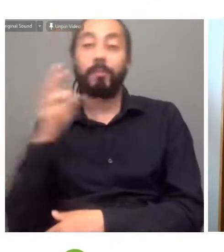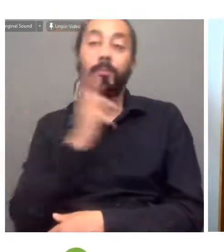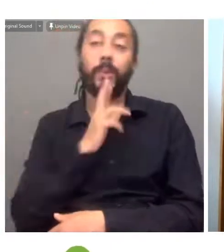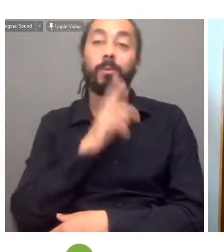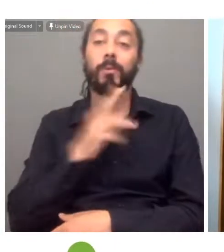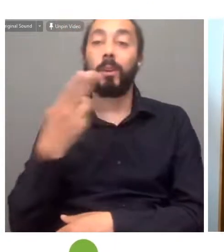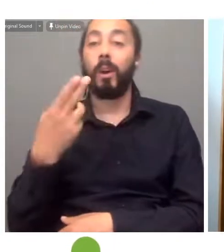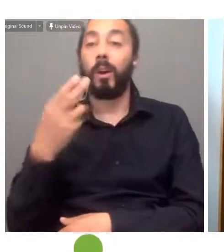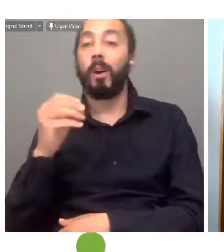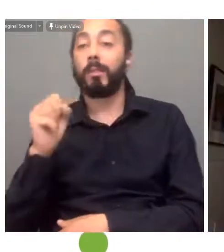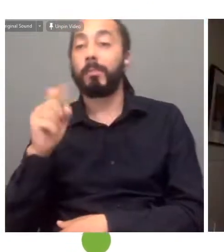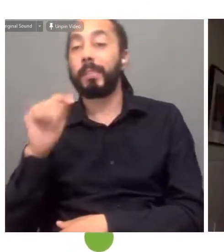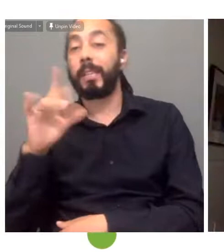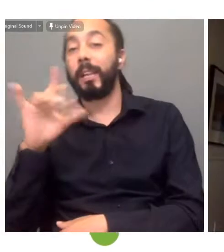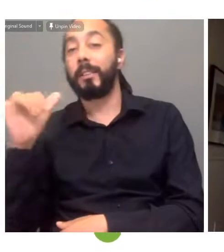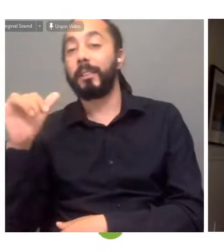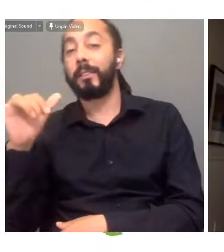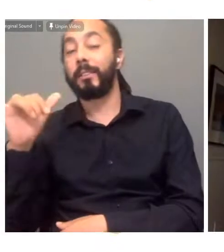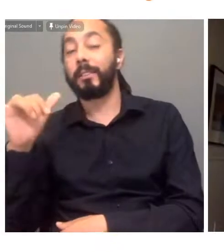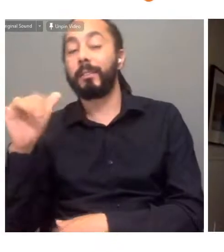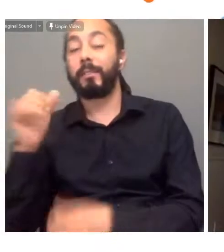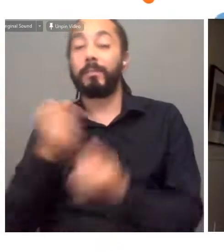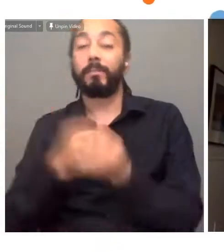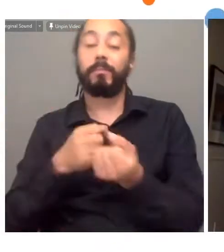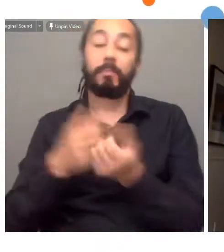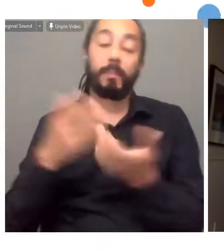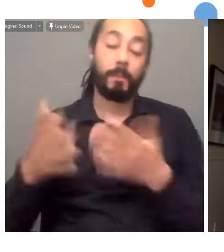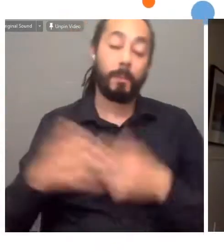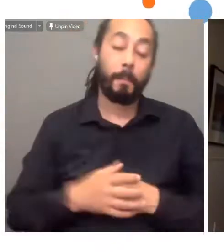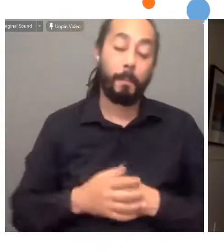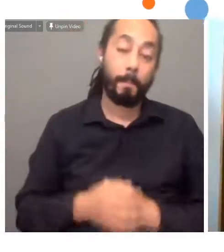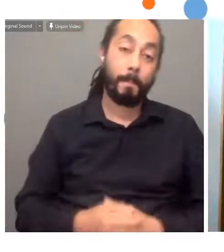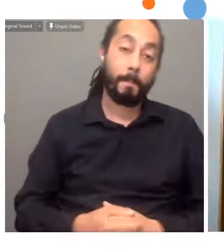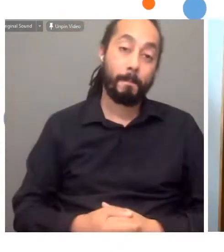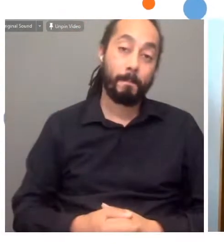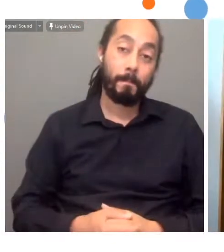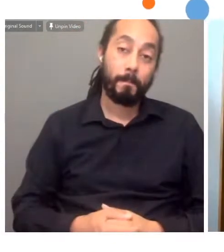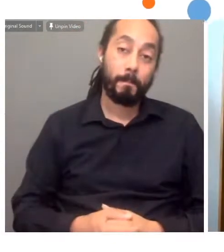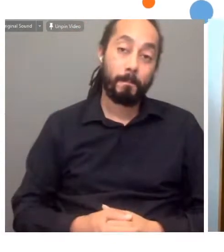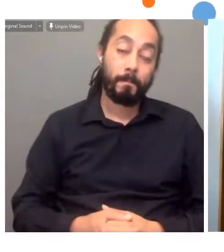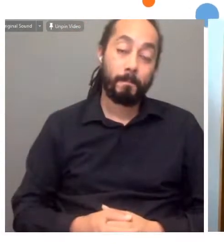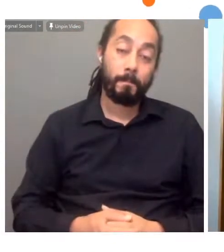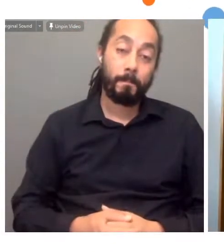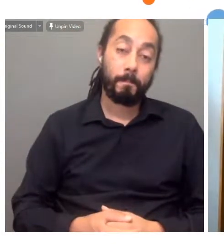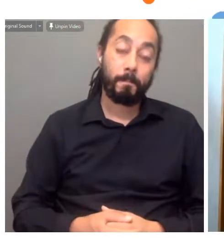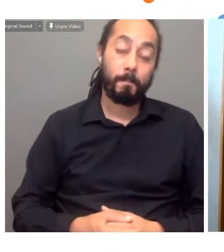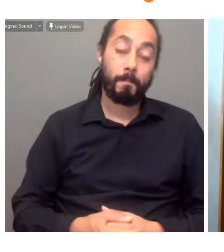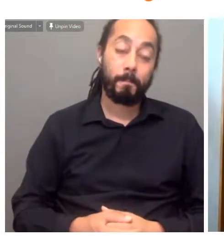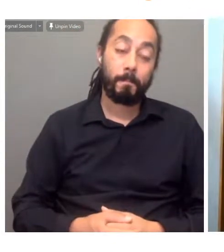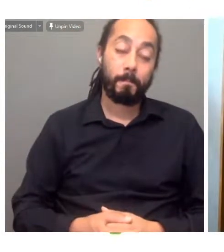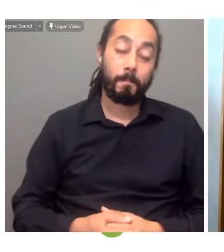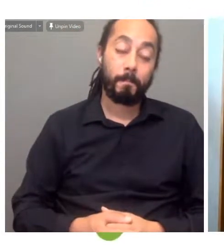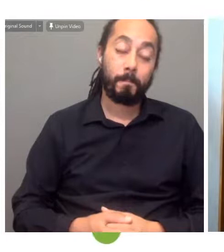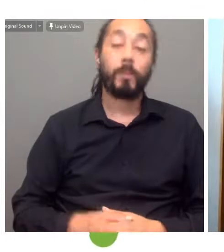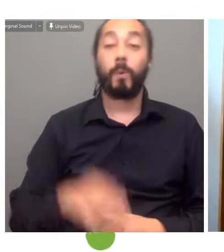restaurants as well. Yeah. So this is clearly a part of the thinking